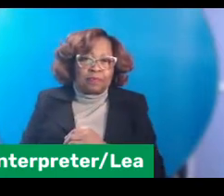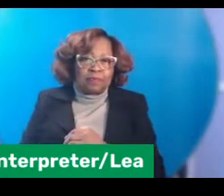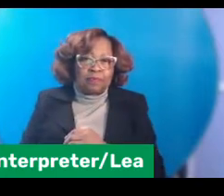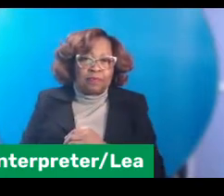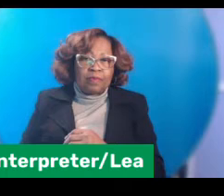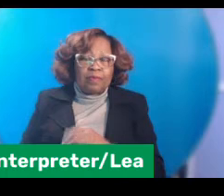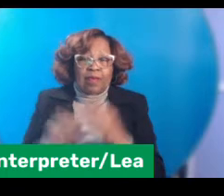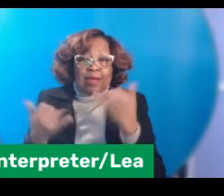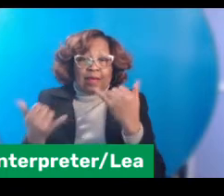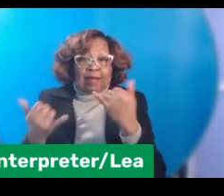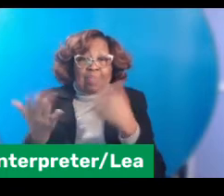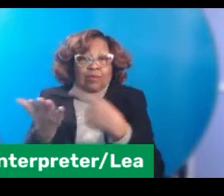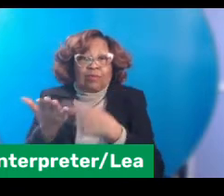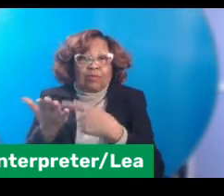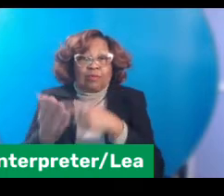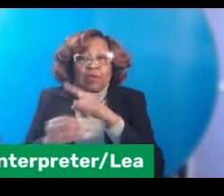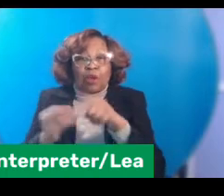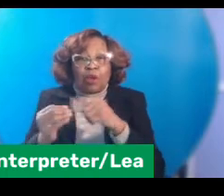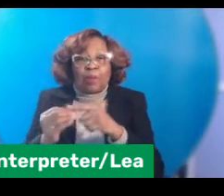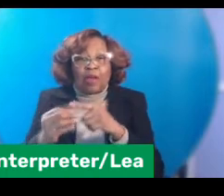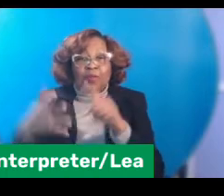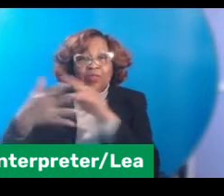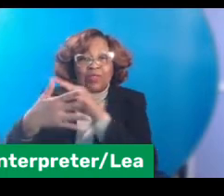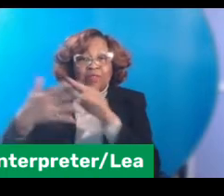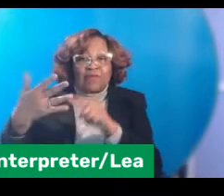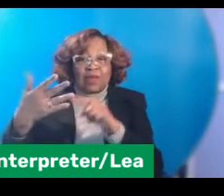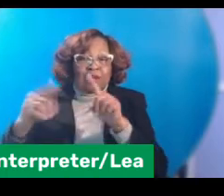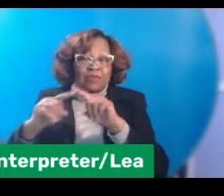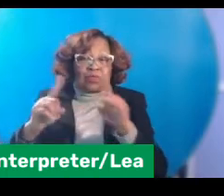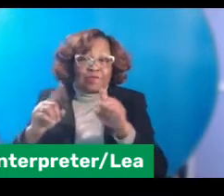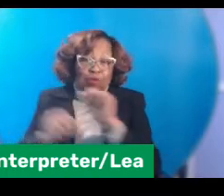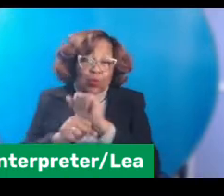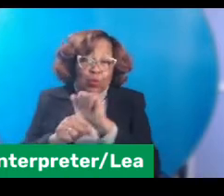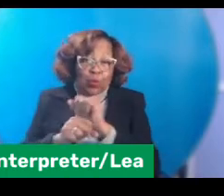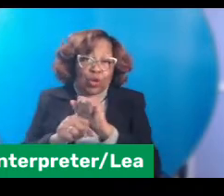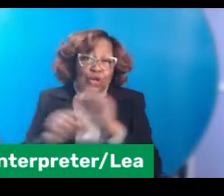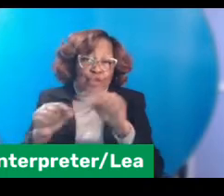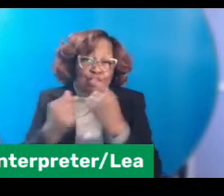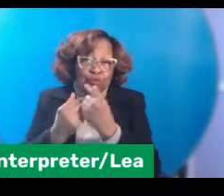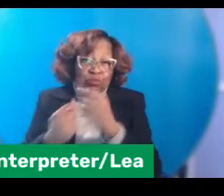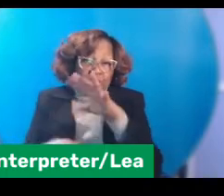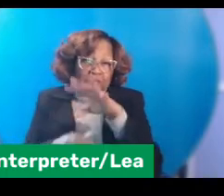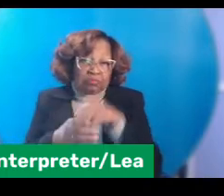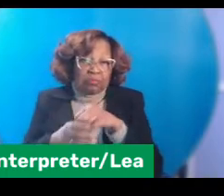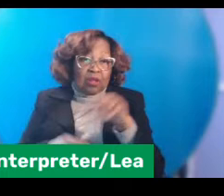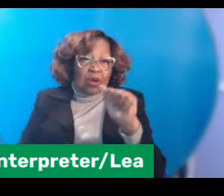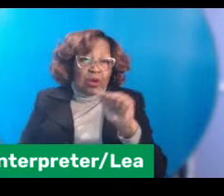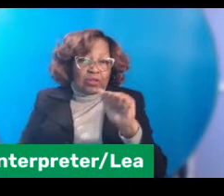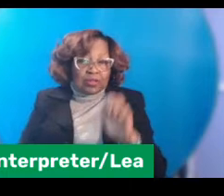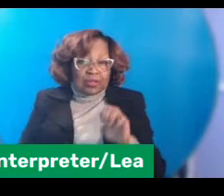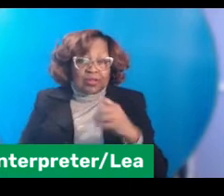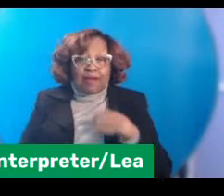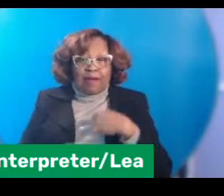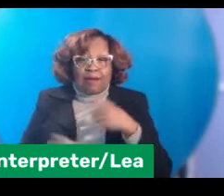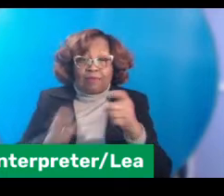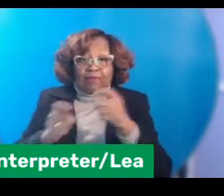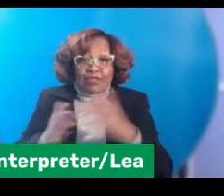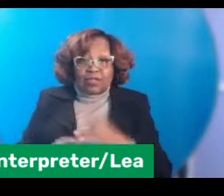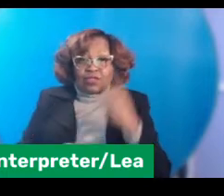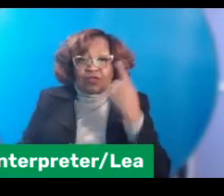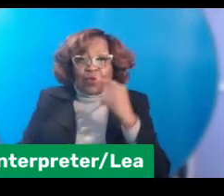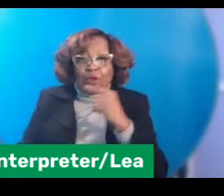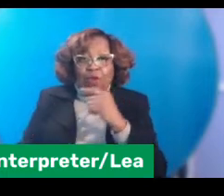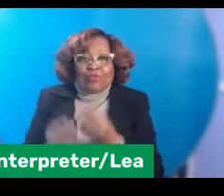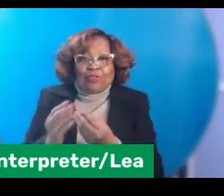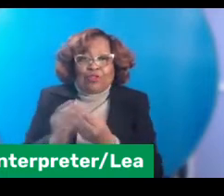Now we're going to talk a little bit about the 5 different working groups that make up Austin Eats. So I serve as facilitator for the Gardens and Farms